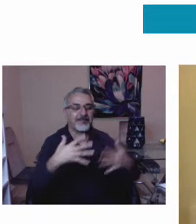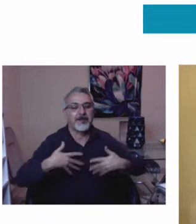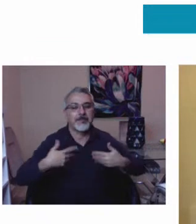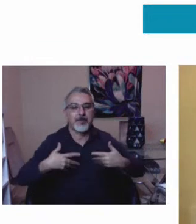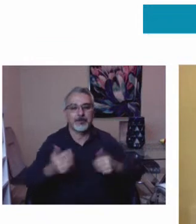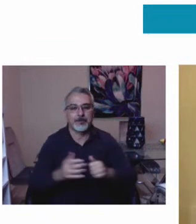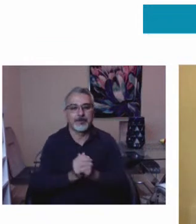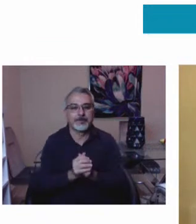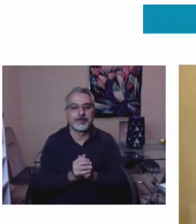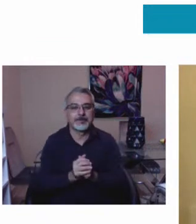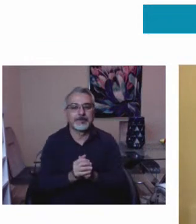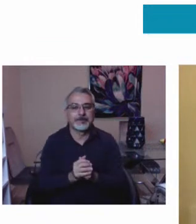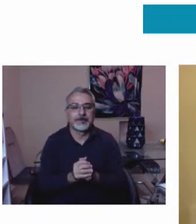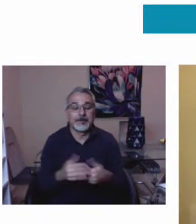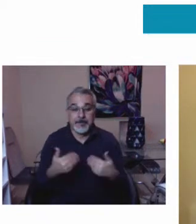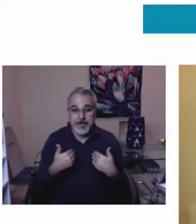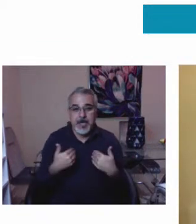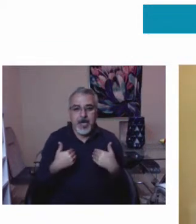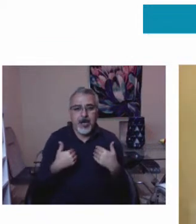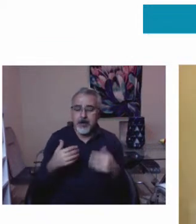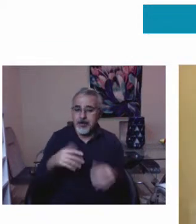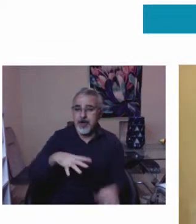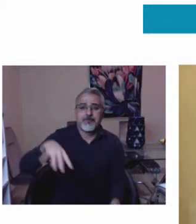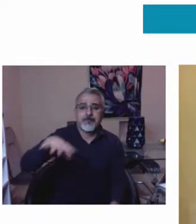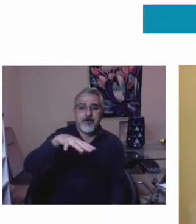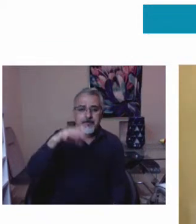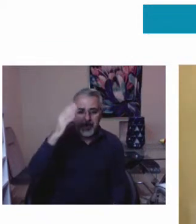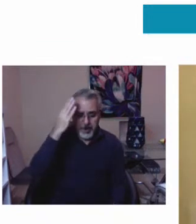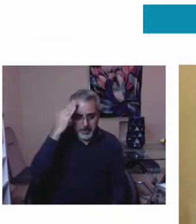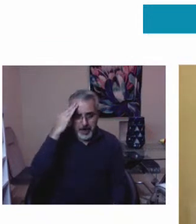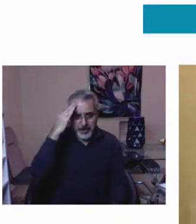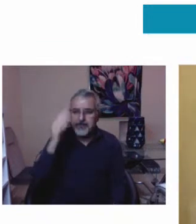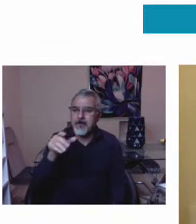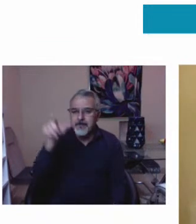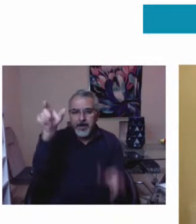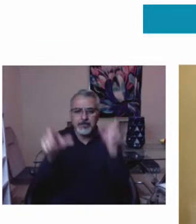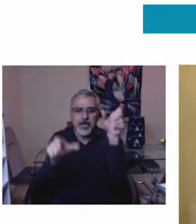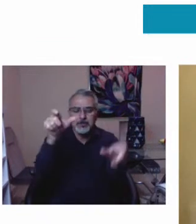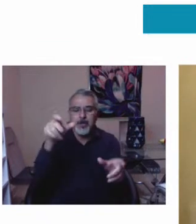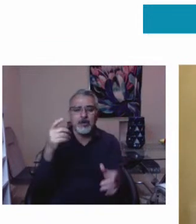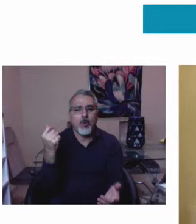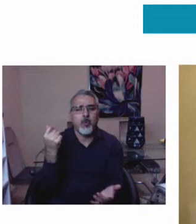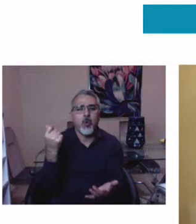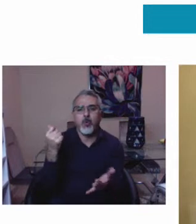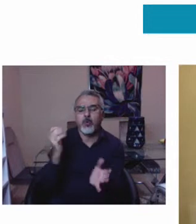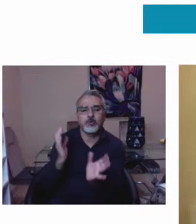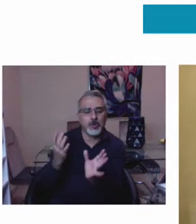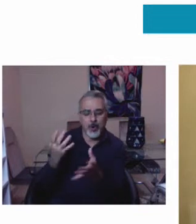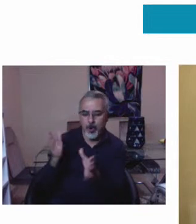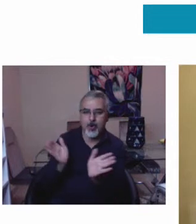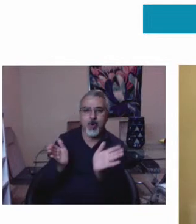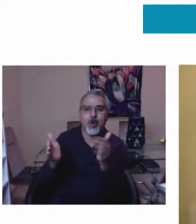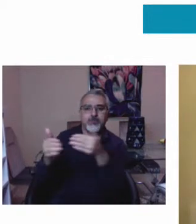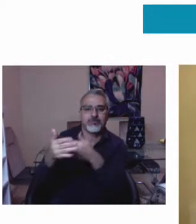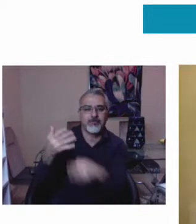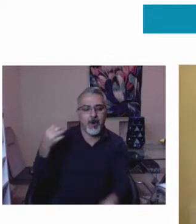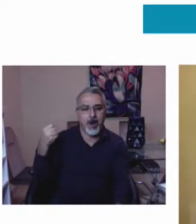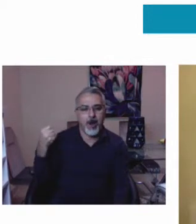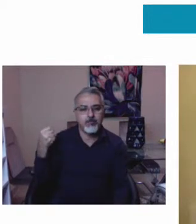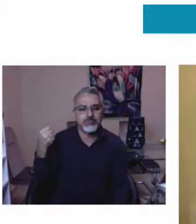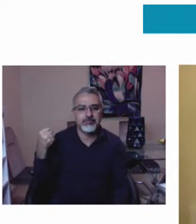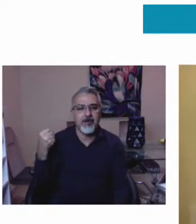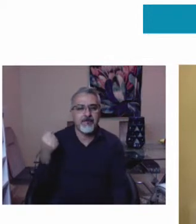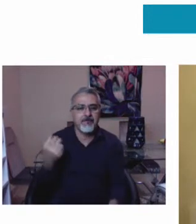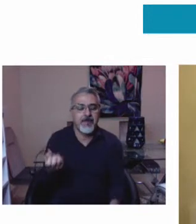towards youth-led initiatives and to young people's work through different funding streams. This financing comes